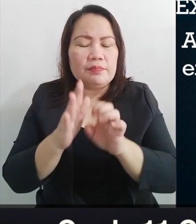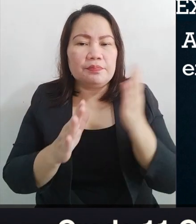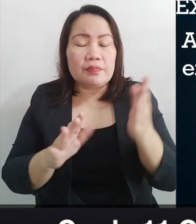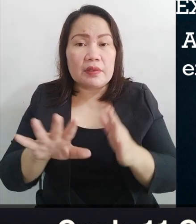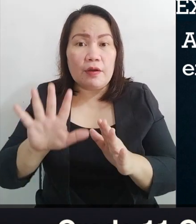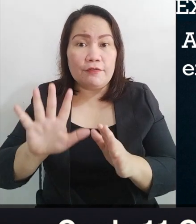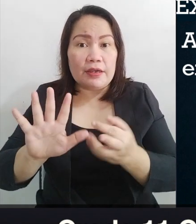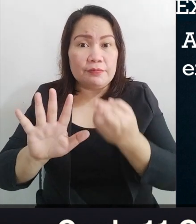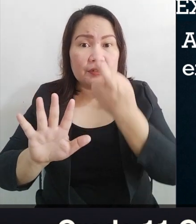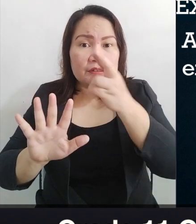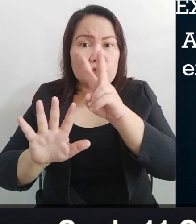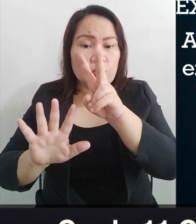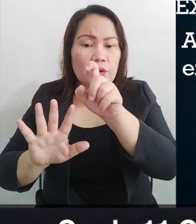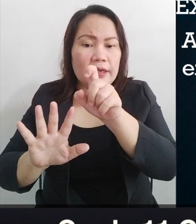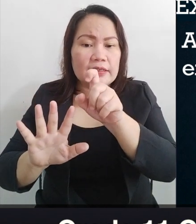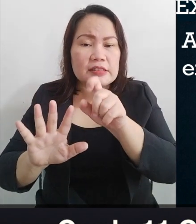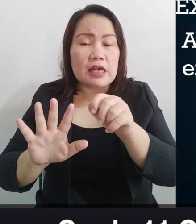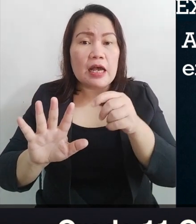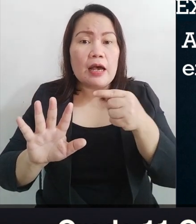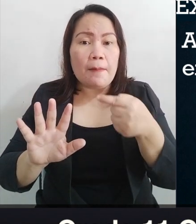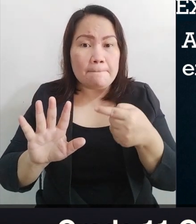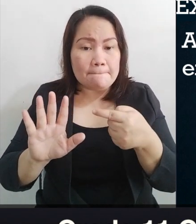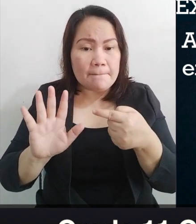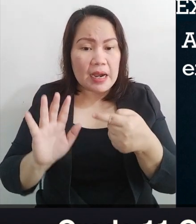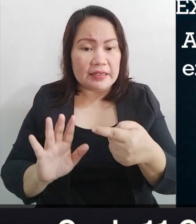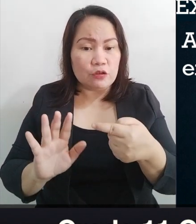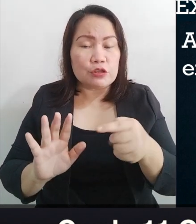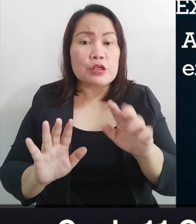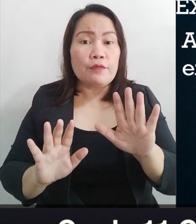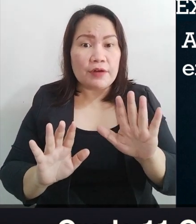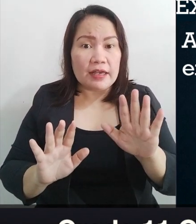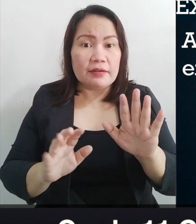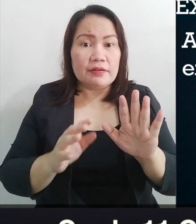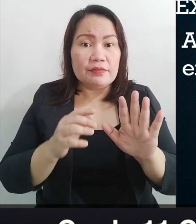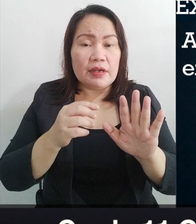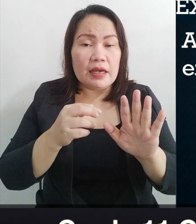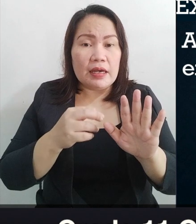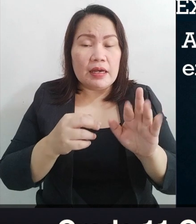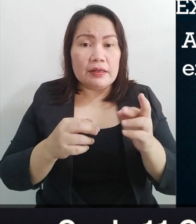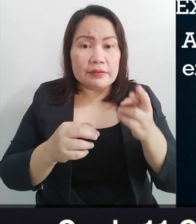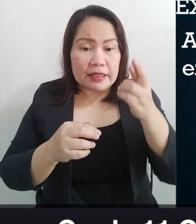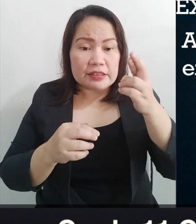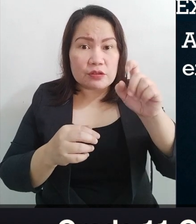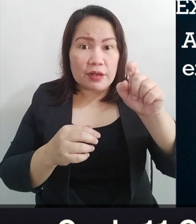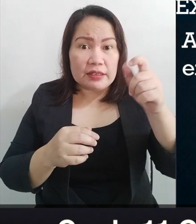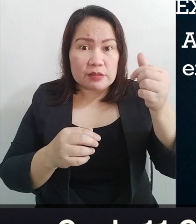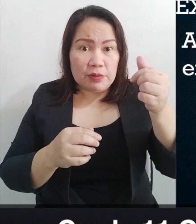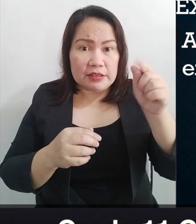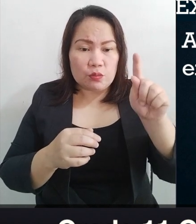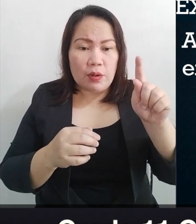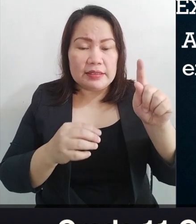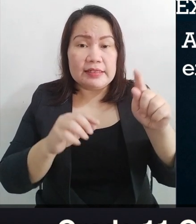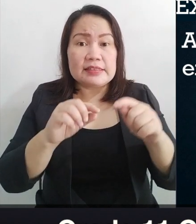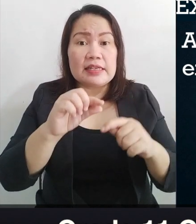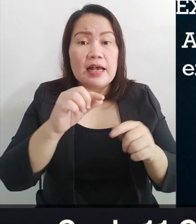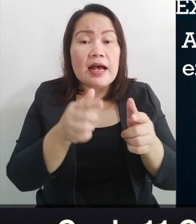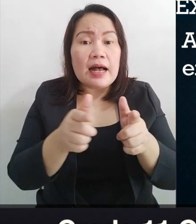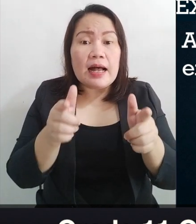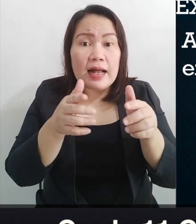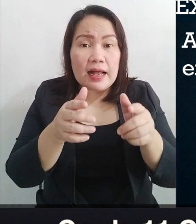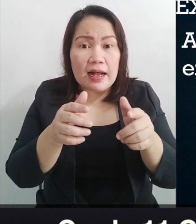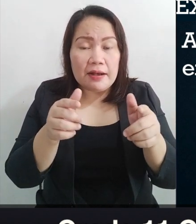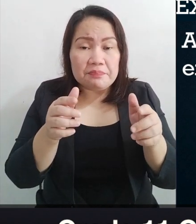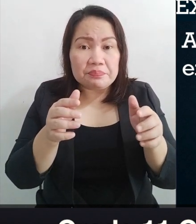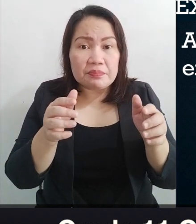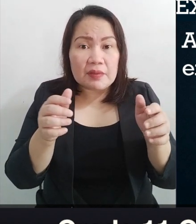have 5 raised to 2x minus 5 raised to x plus 1 is less than or equal to 0.